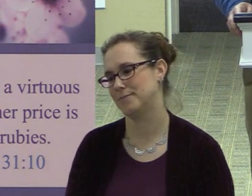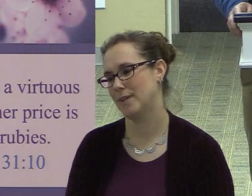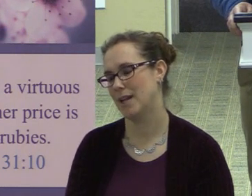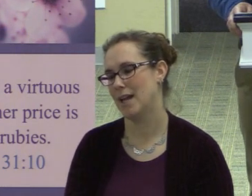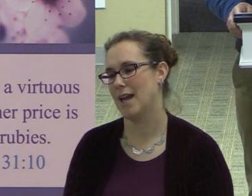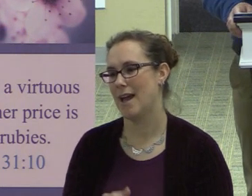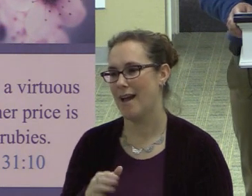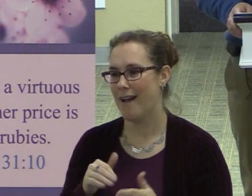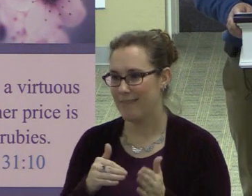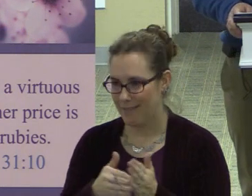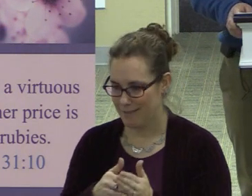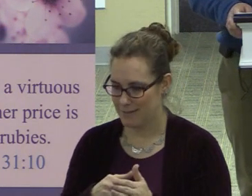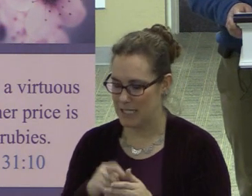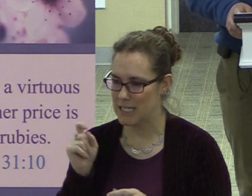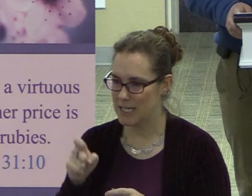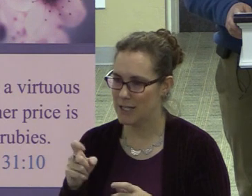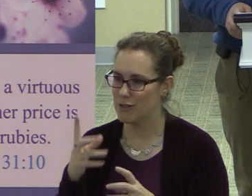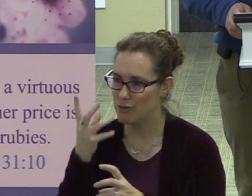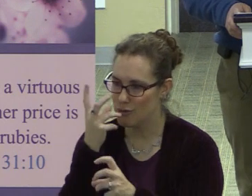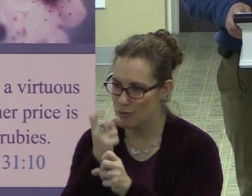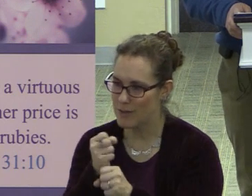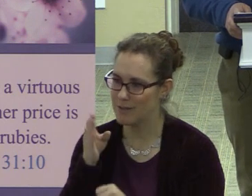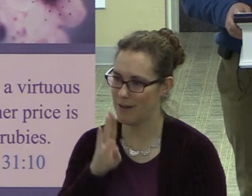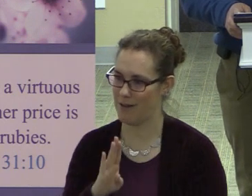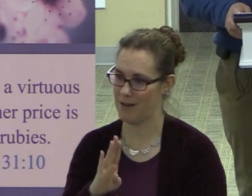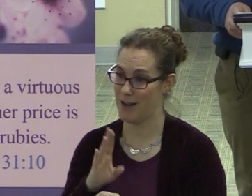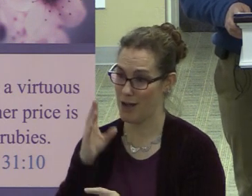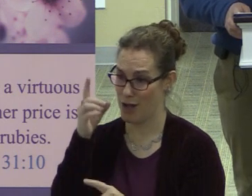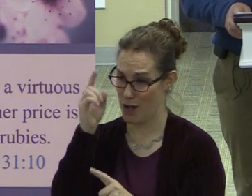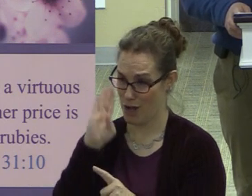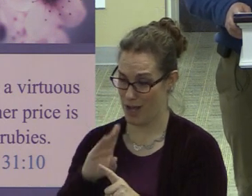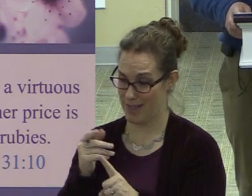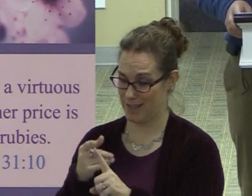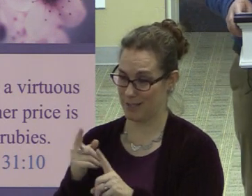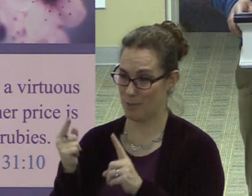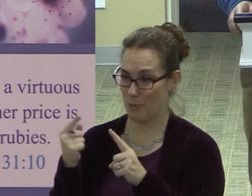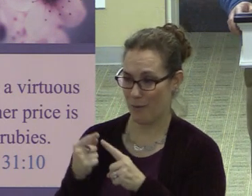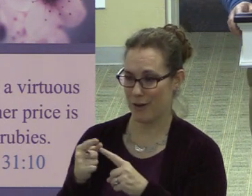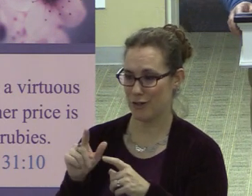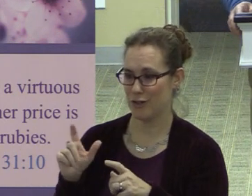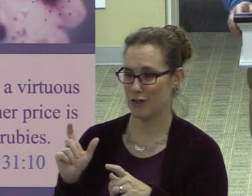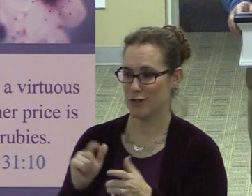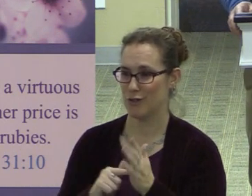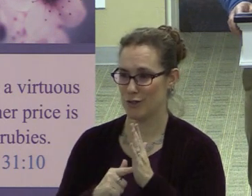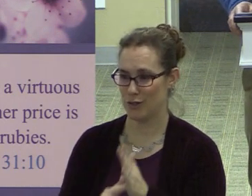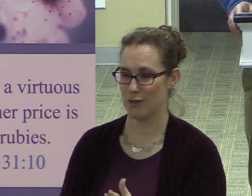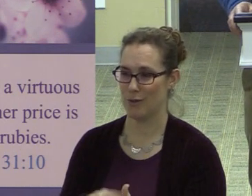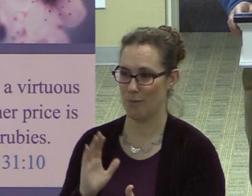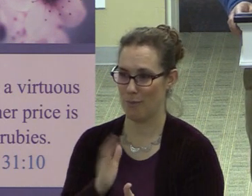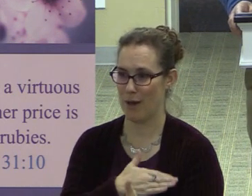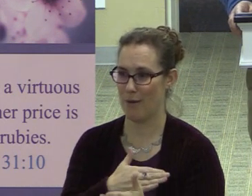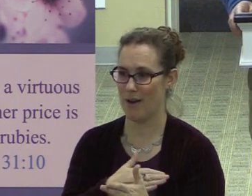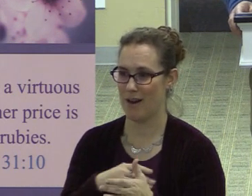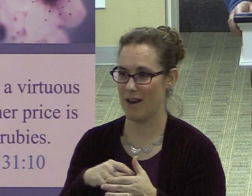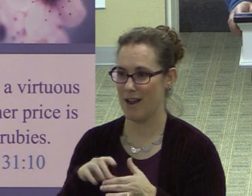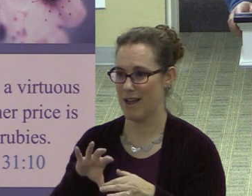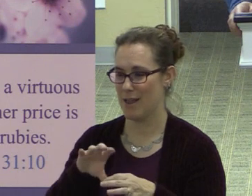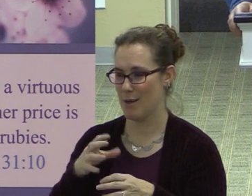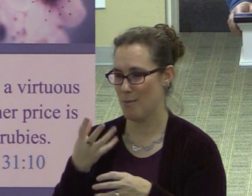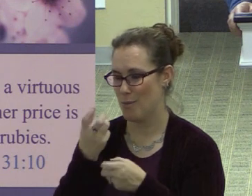Again, needing to trust God. And God at this point shows his power by using what Moses had in his hand, his